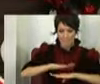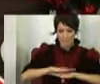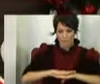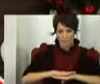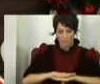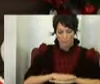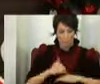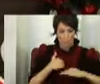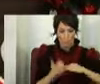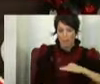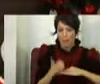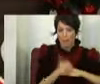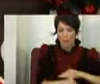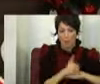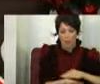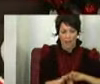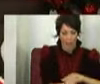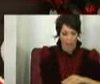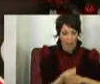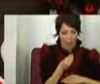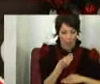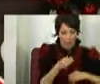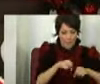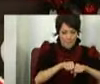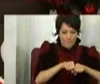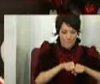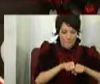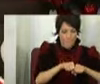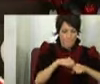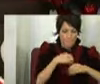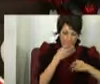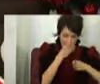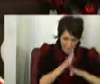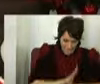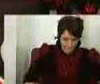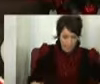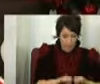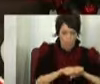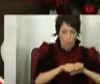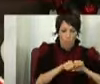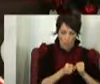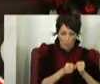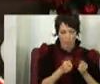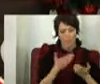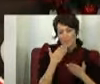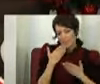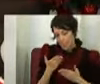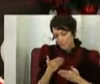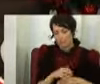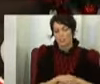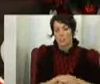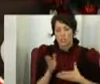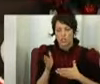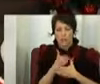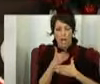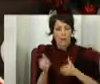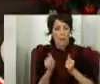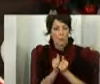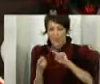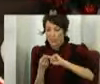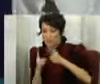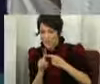he took bread, he blessed it, giving thanks. He broke it, In sharing it with his